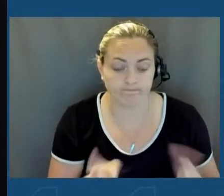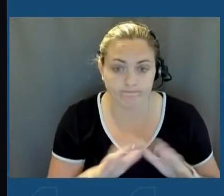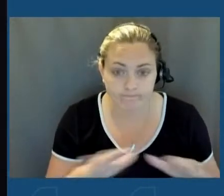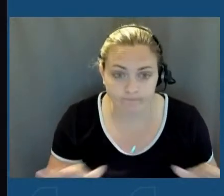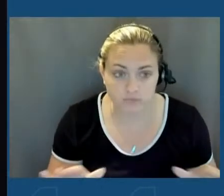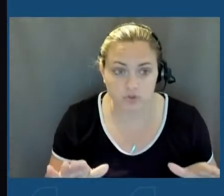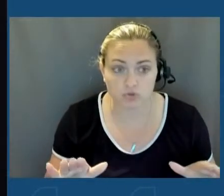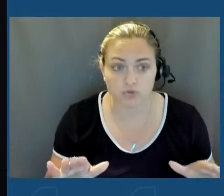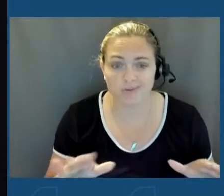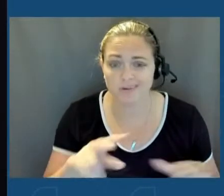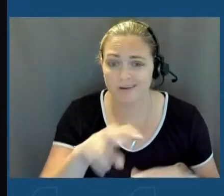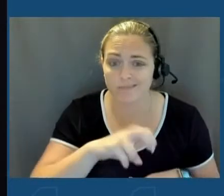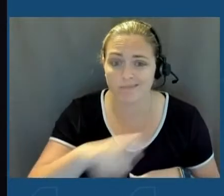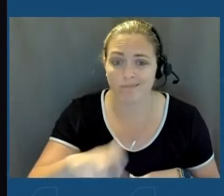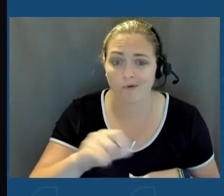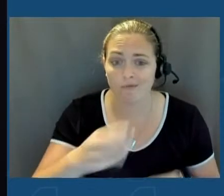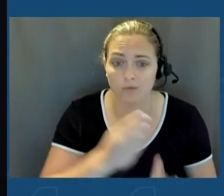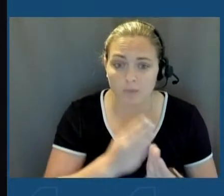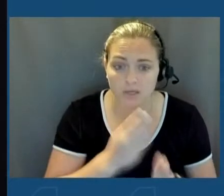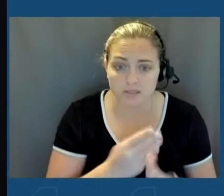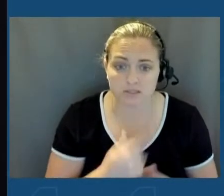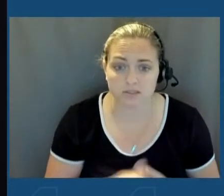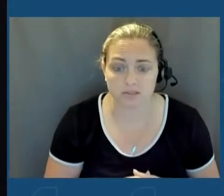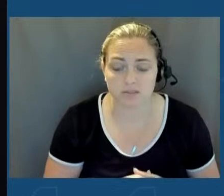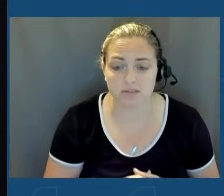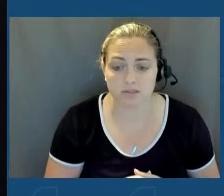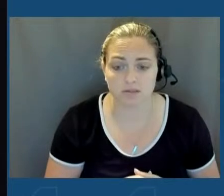stepping off a school bus,